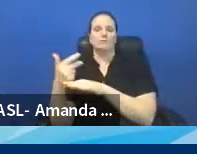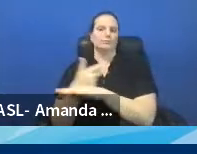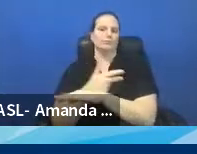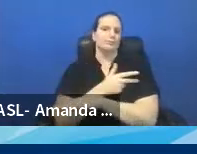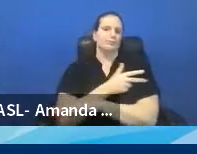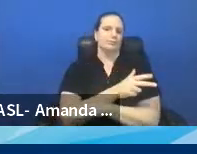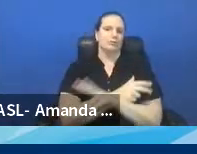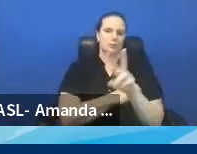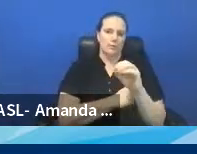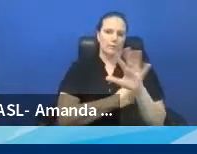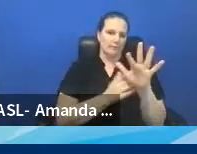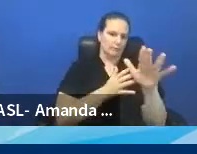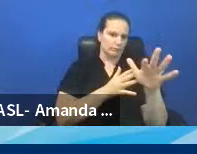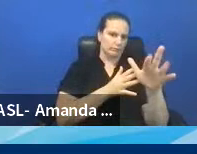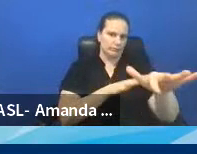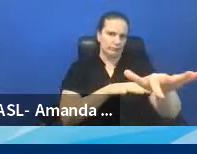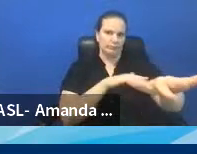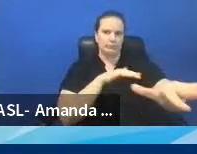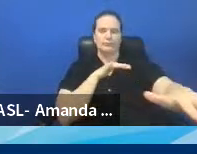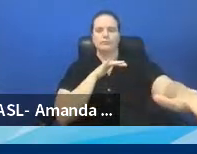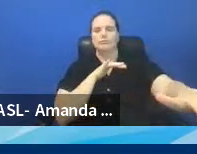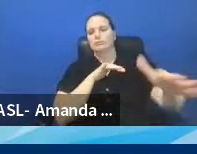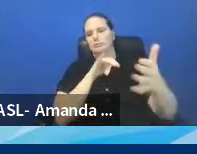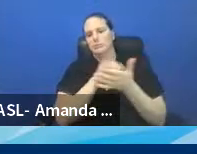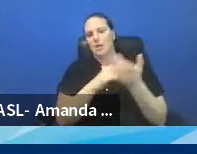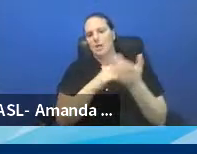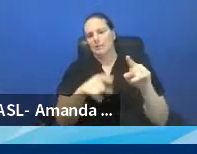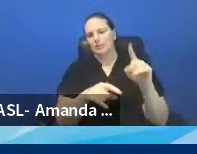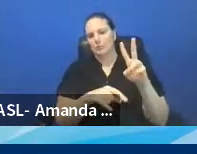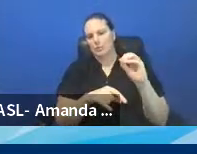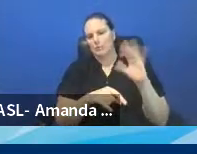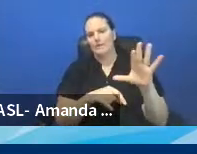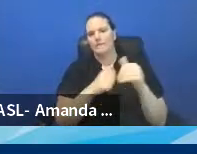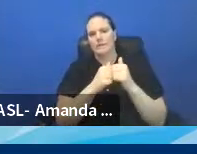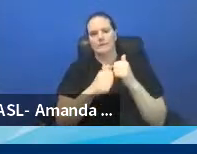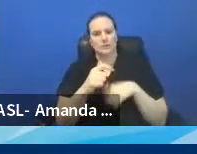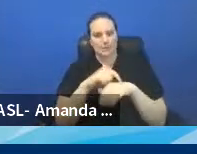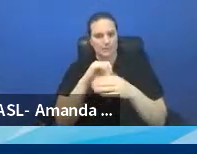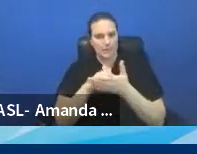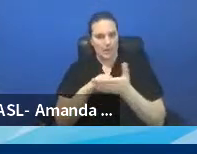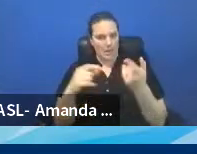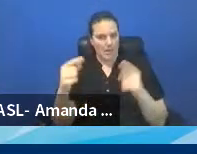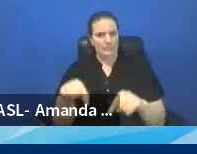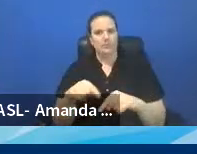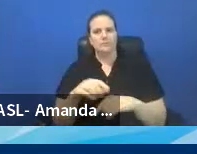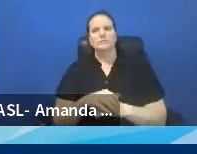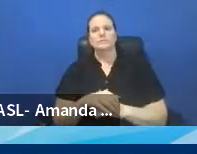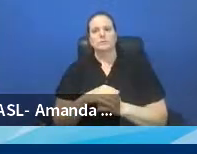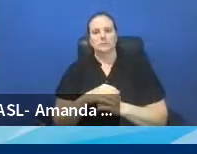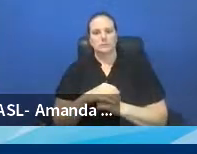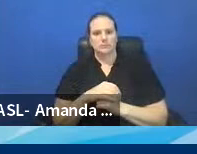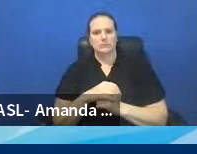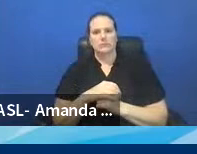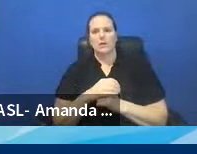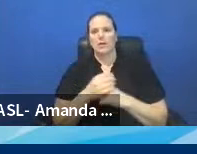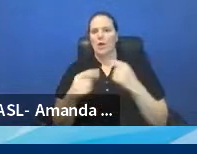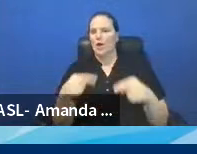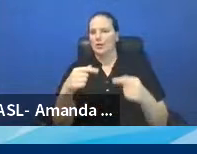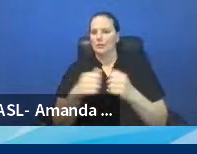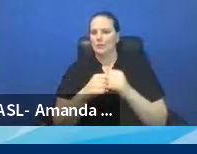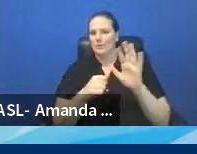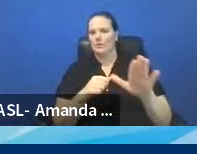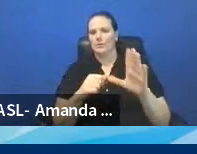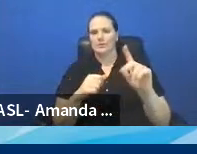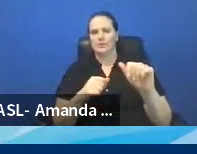205 and the traffic backup that happens at 205. Every time that happens, That's what would cause me to argue a bit with your Yeah.